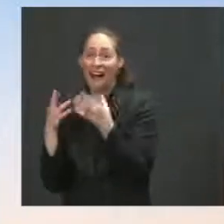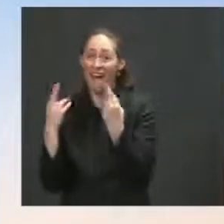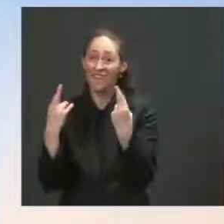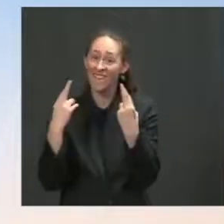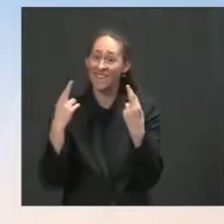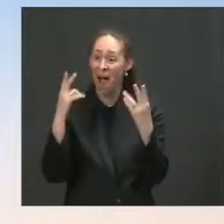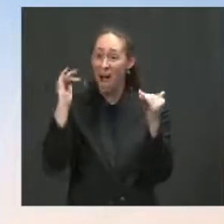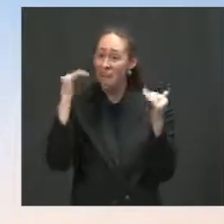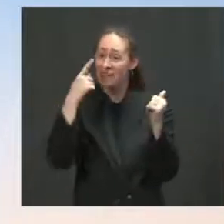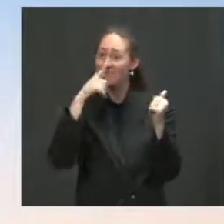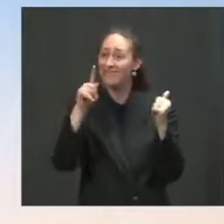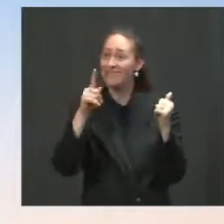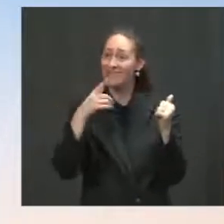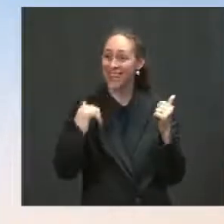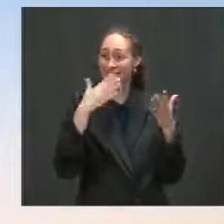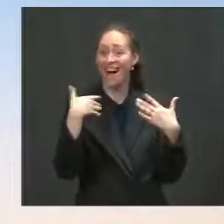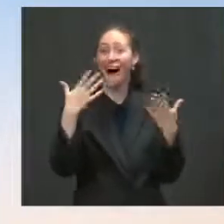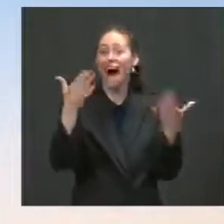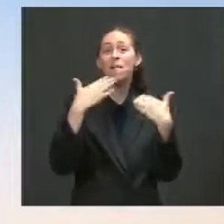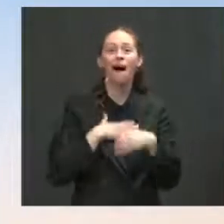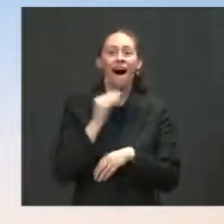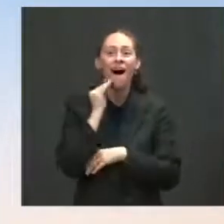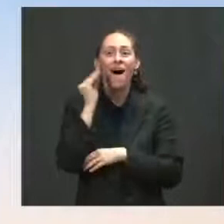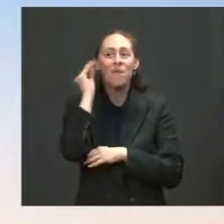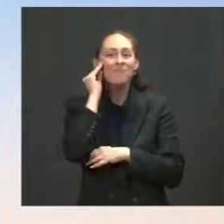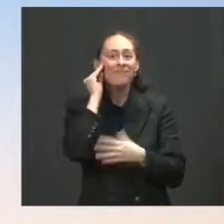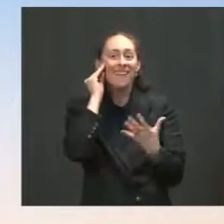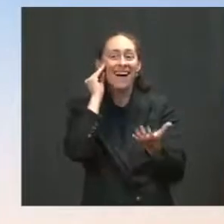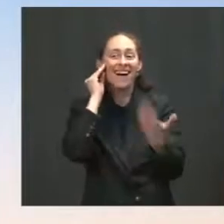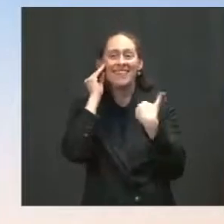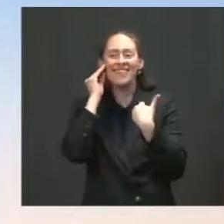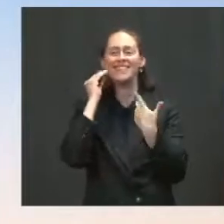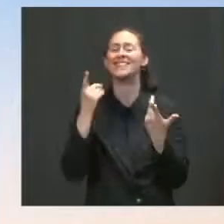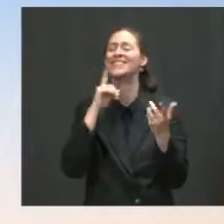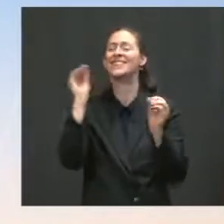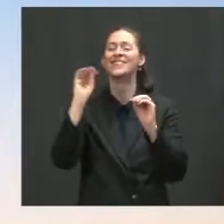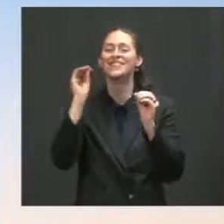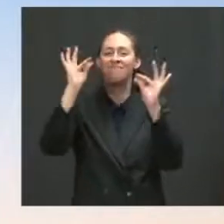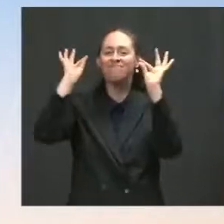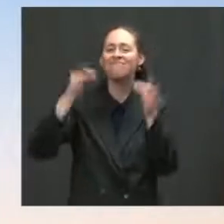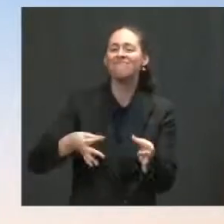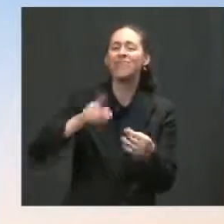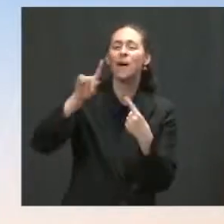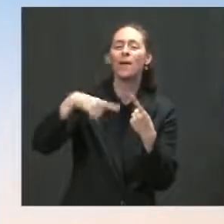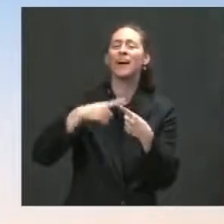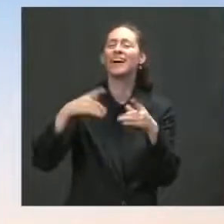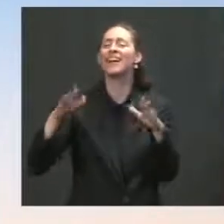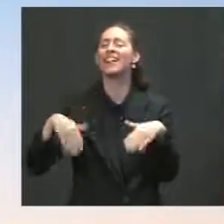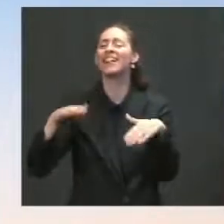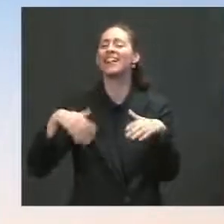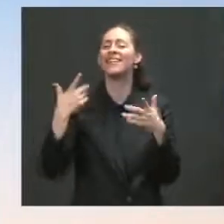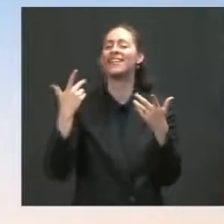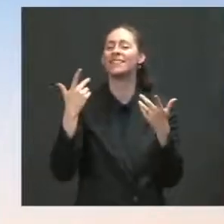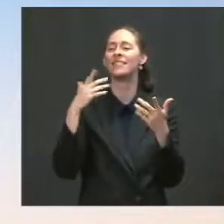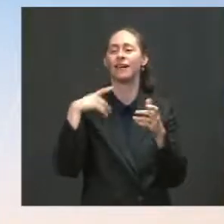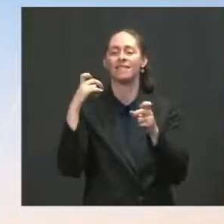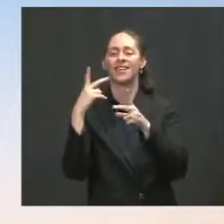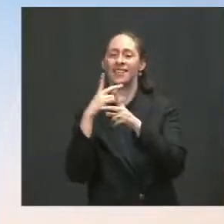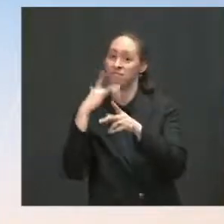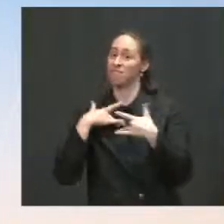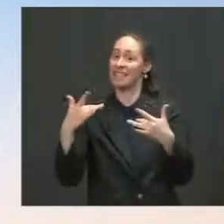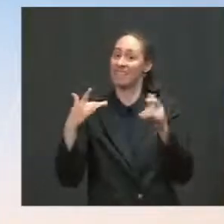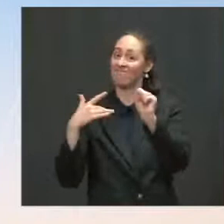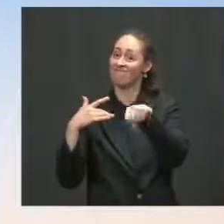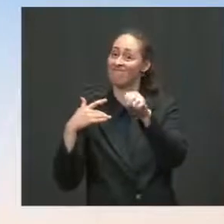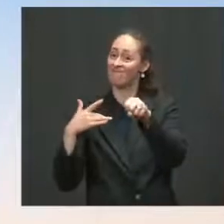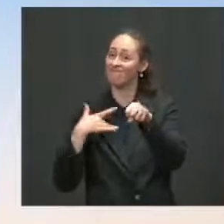have nothing I don't have anything on the schedule, but certainly that's a tradition, and the president is probably as obsessed with the Olympics as